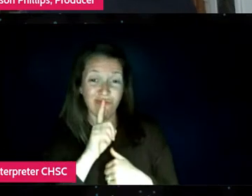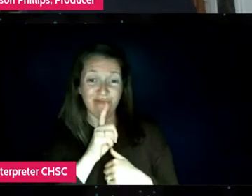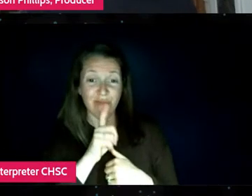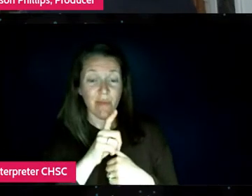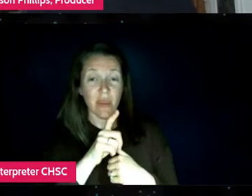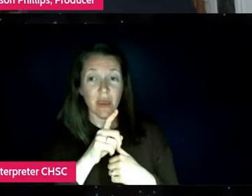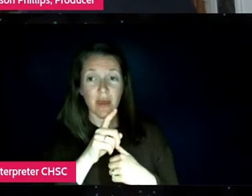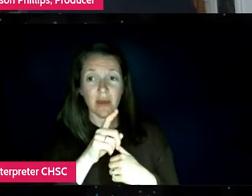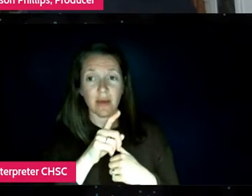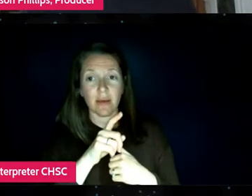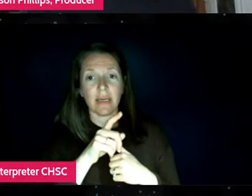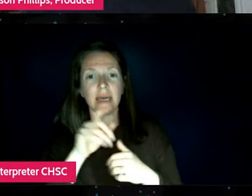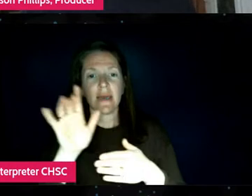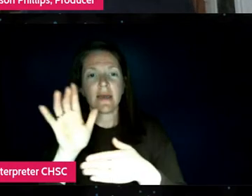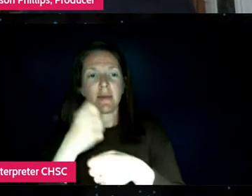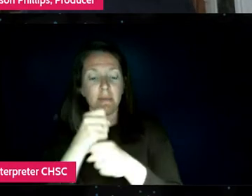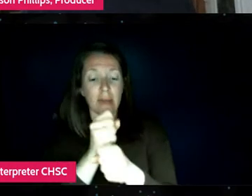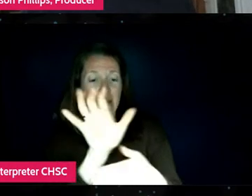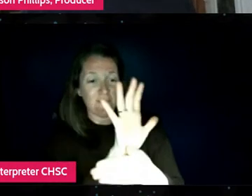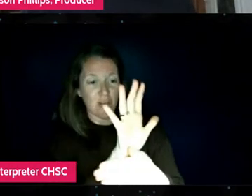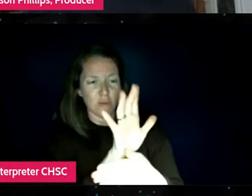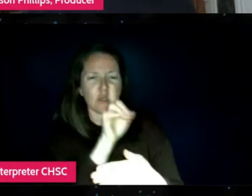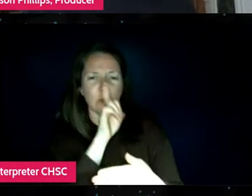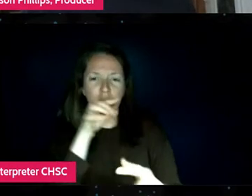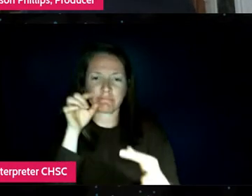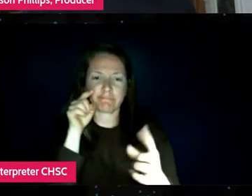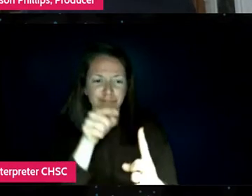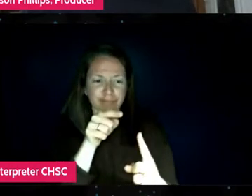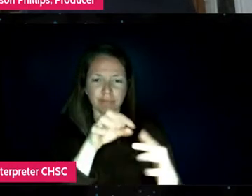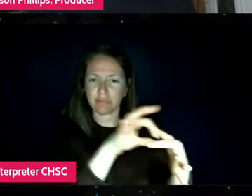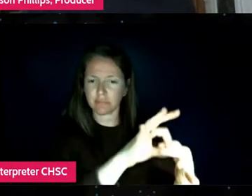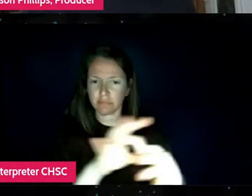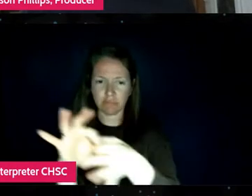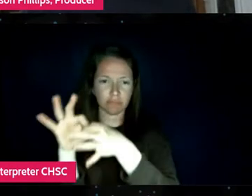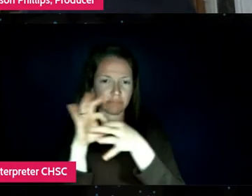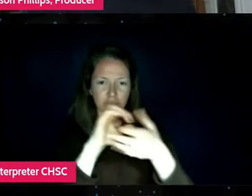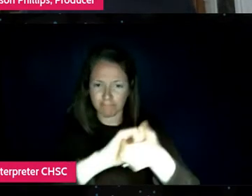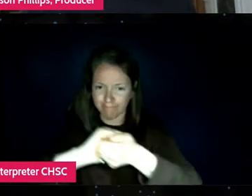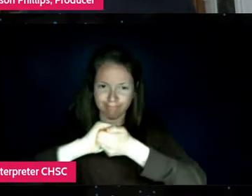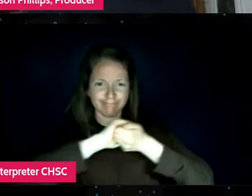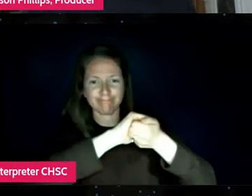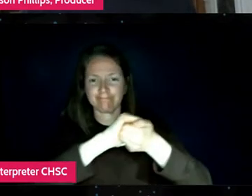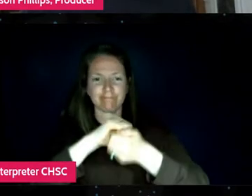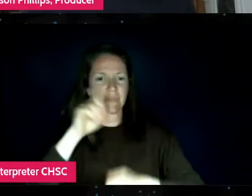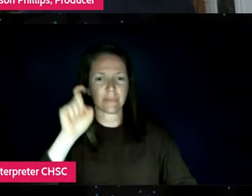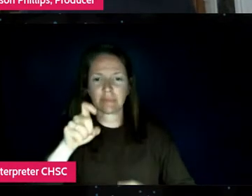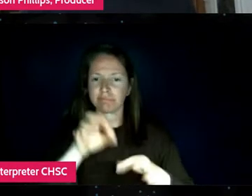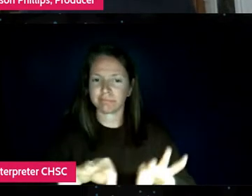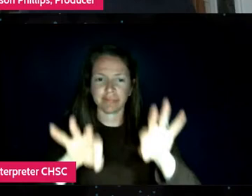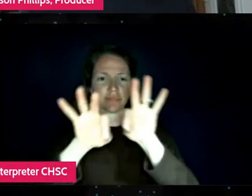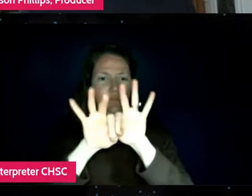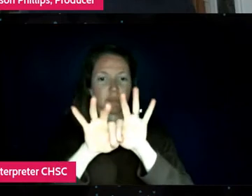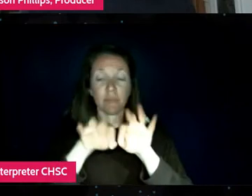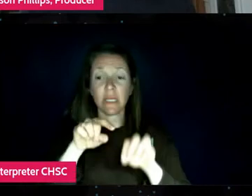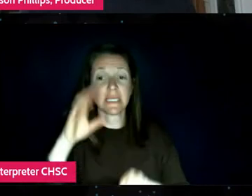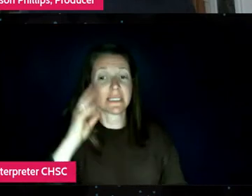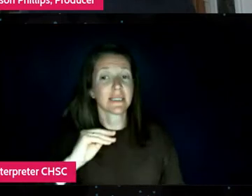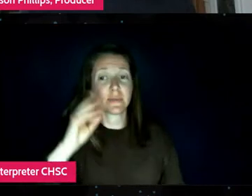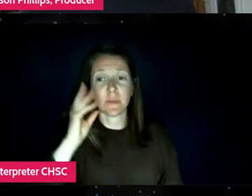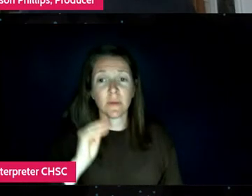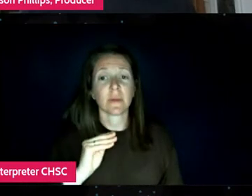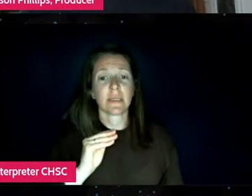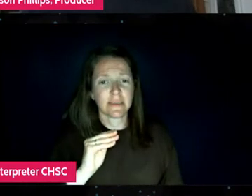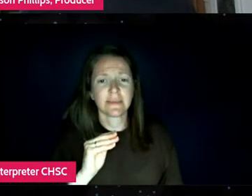again, filmmaking is all about collaboration. So I feel like this experience was entirely all that, just like, my fellow colleagues had